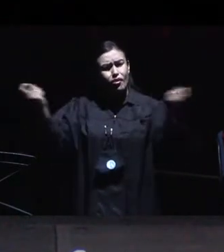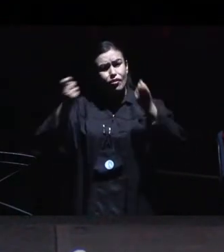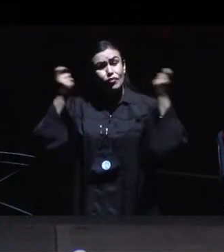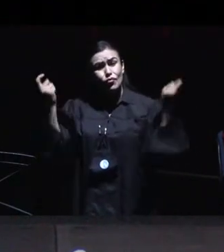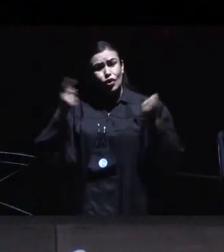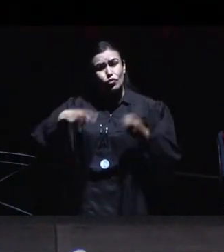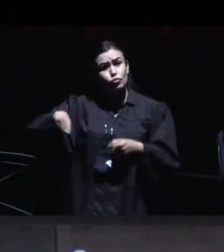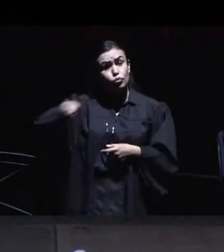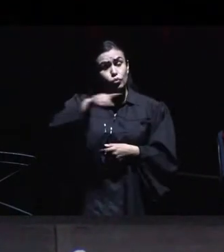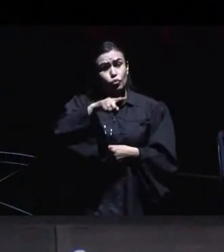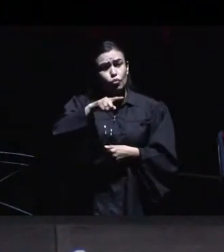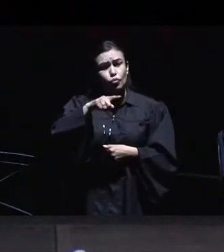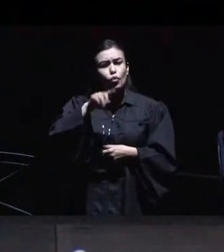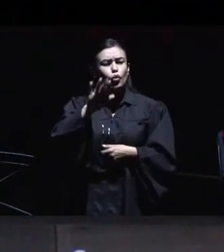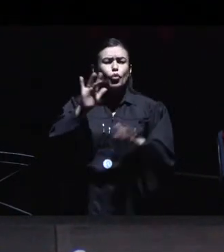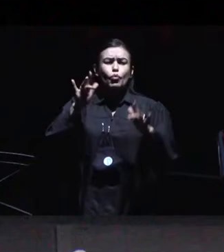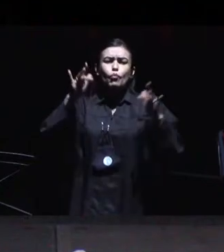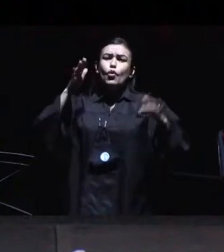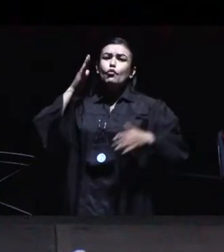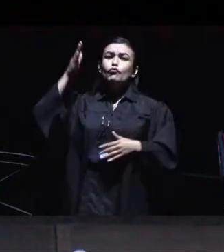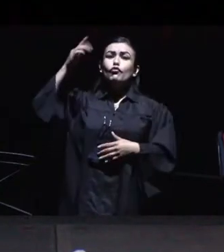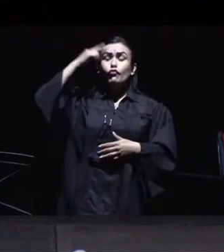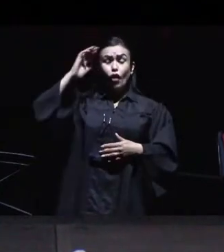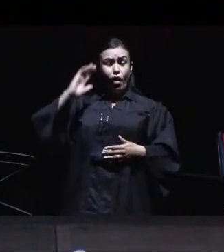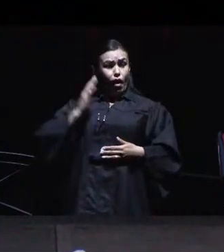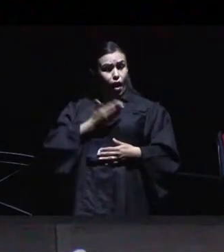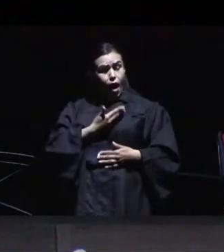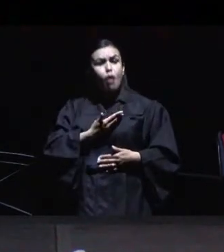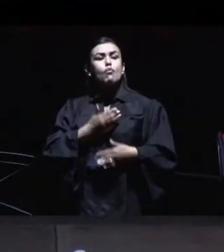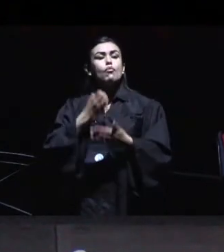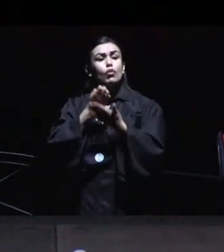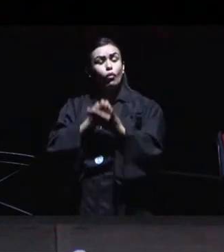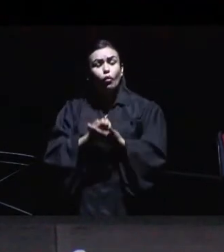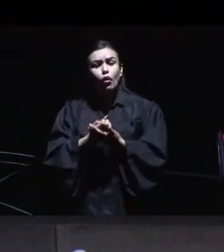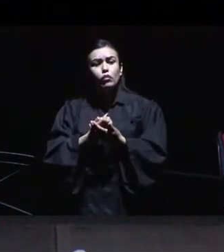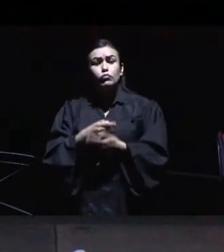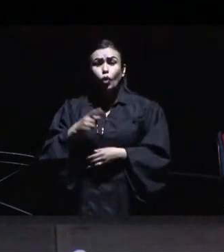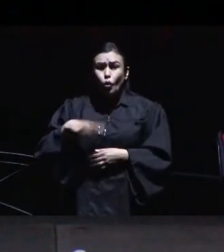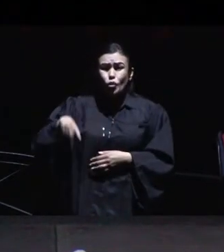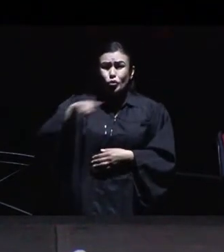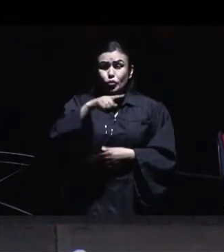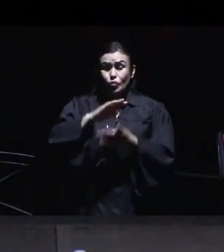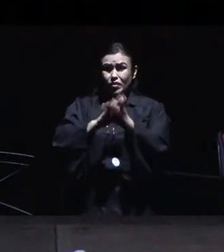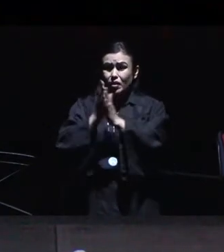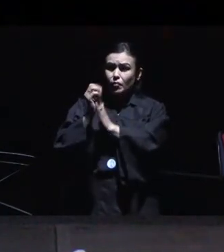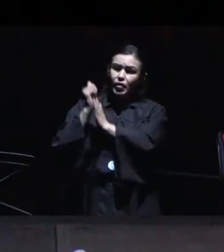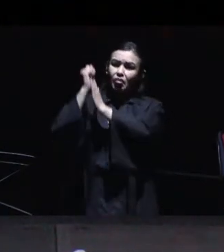community. You are the leaders of tomorrow, and I would like to